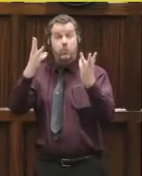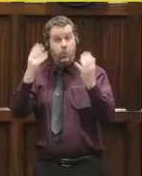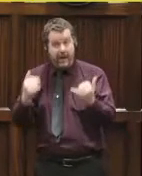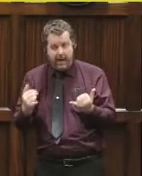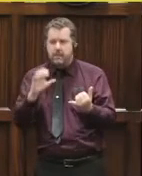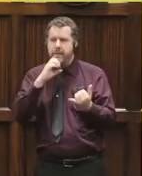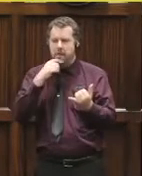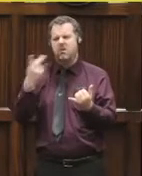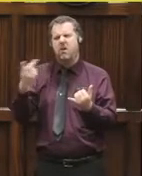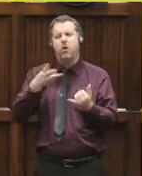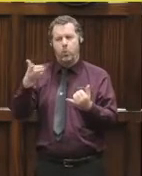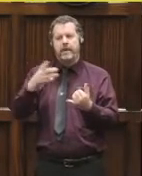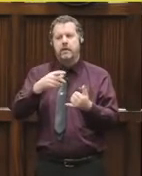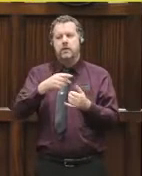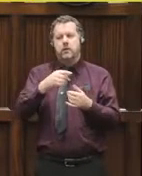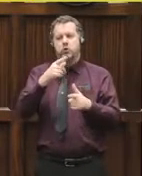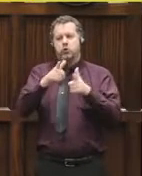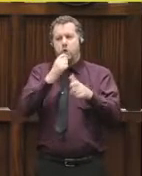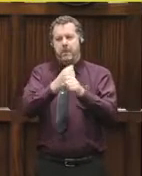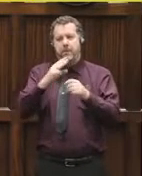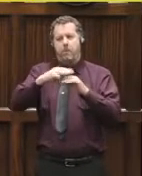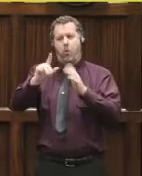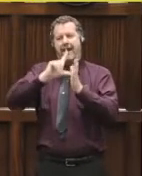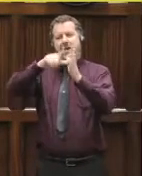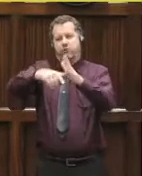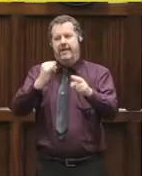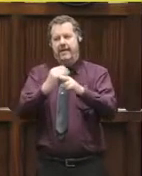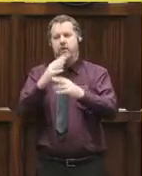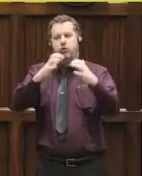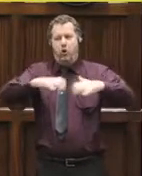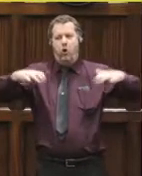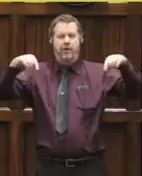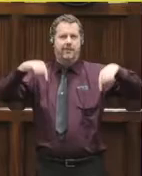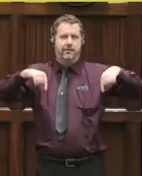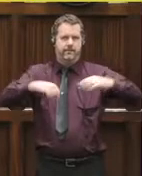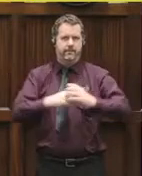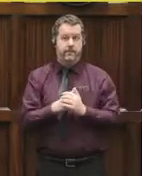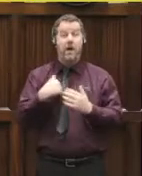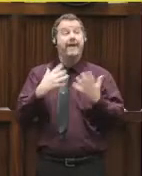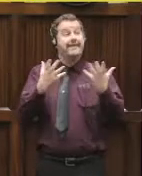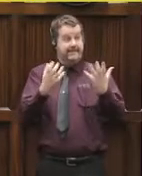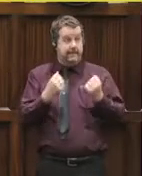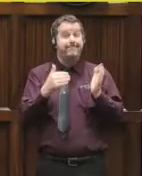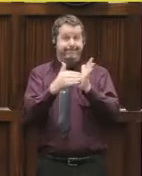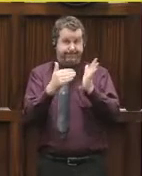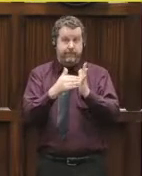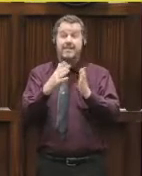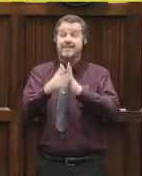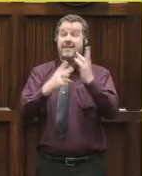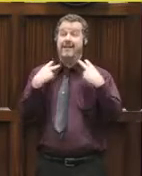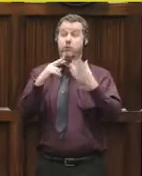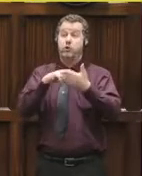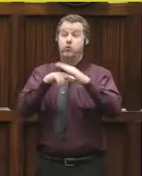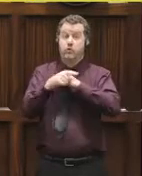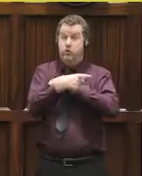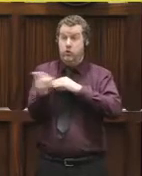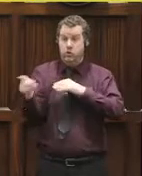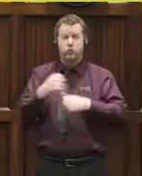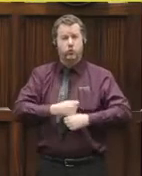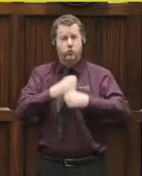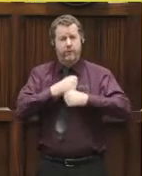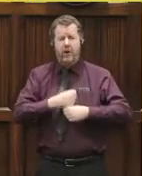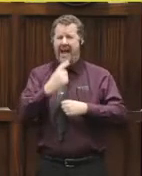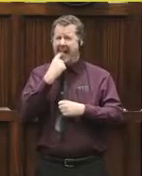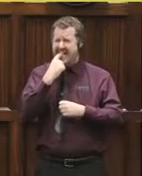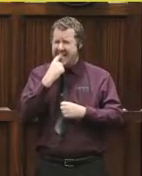issue further in the Dáil. I accept the argument that sign language users suffer extreme